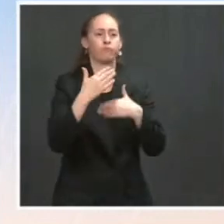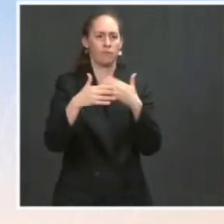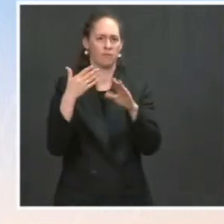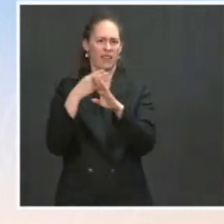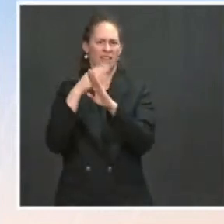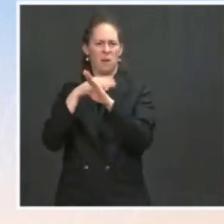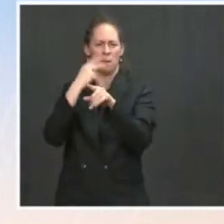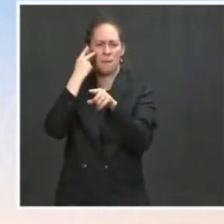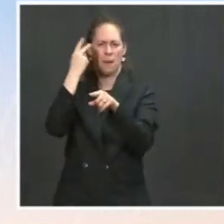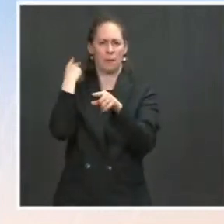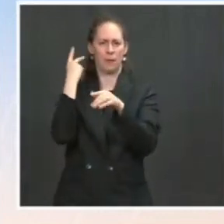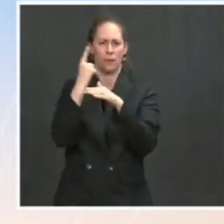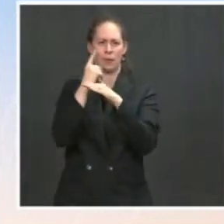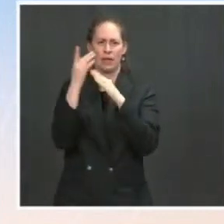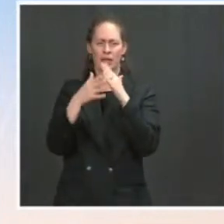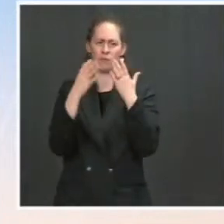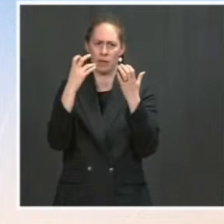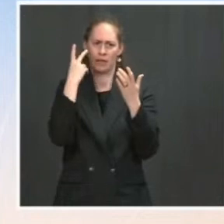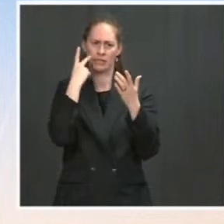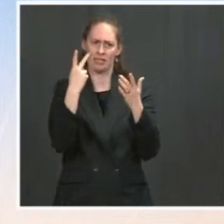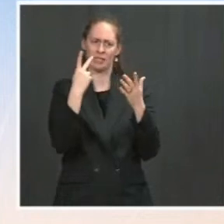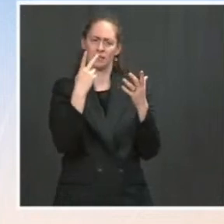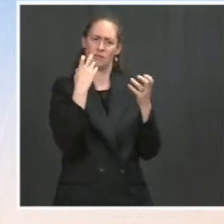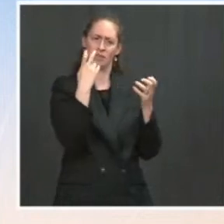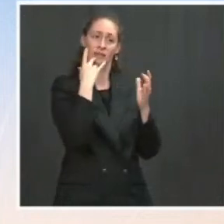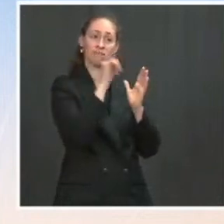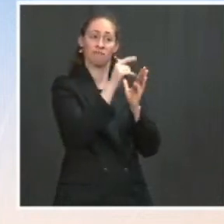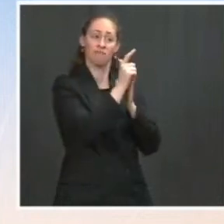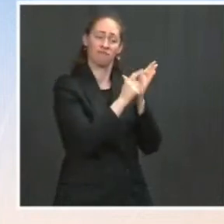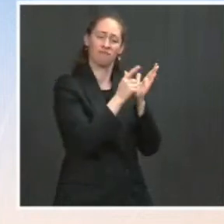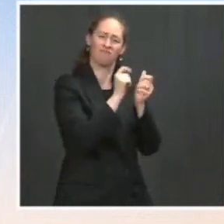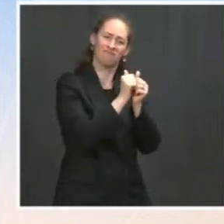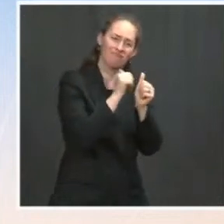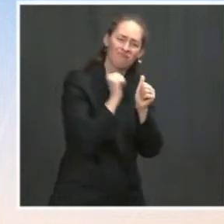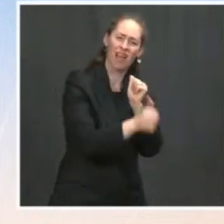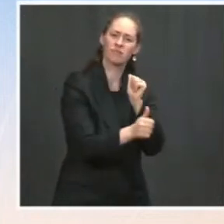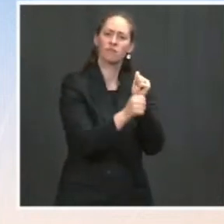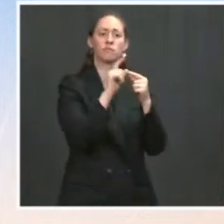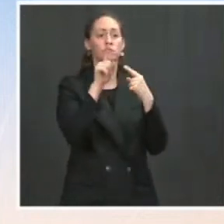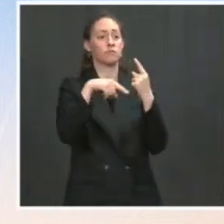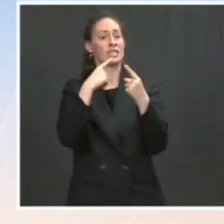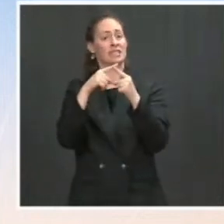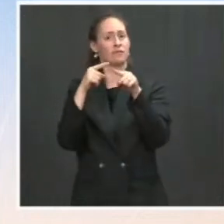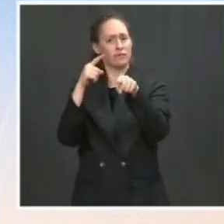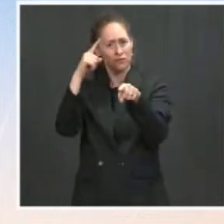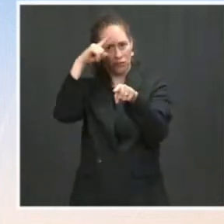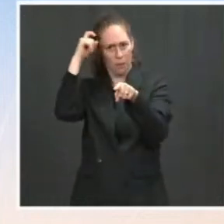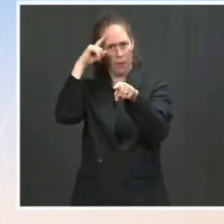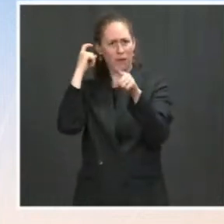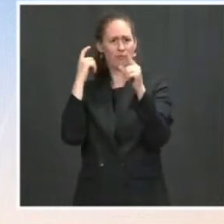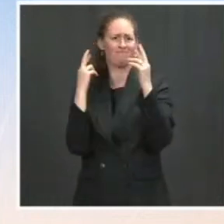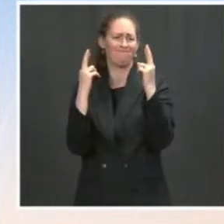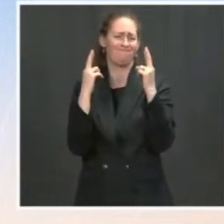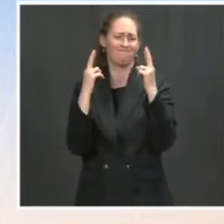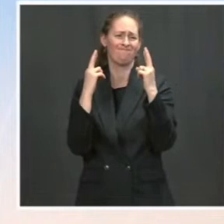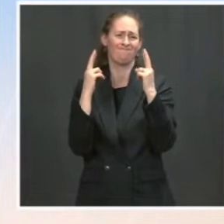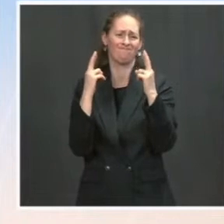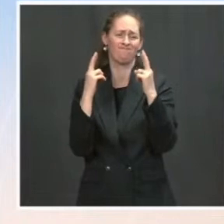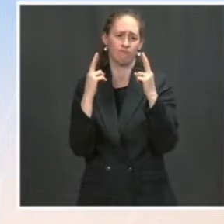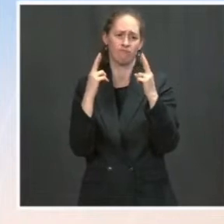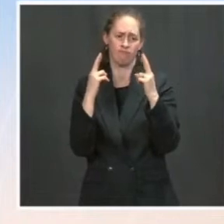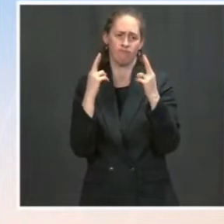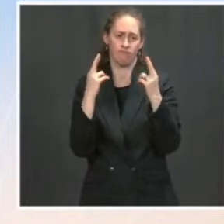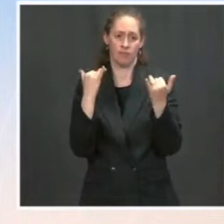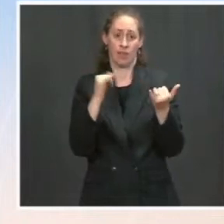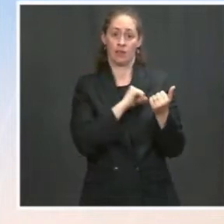don't have a new deadline. But of course, a number of meetings, and the Senate's back, and there'll be all sorts of conversations happening this week. Sorry, Kelly, go ahead. Do you